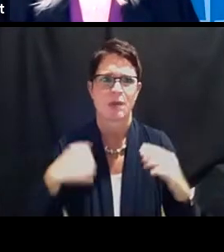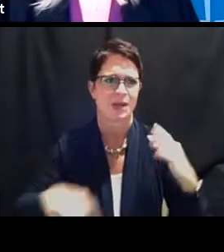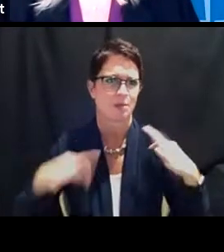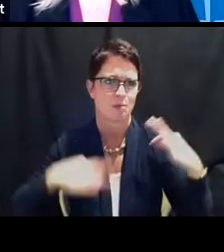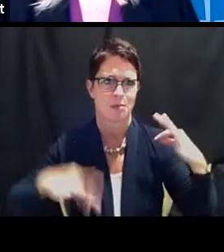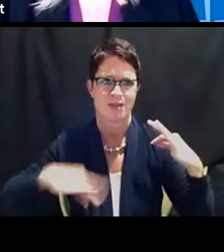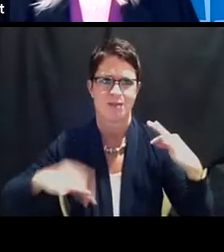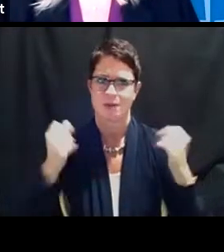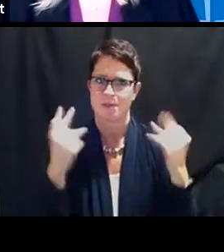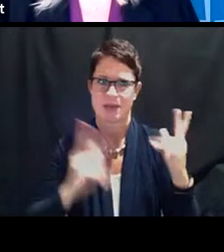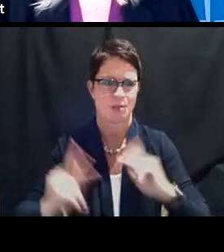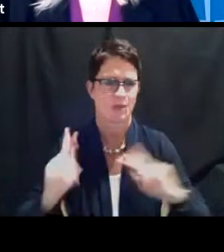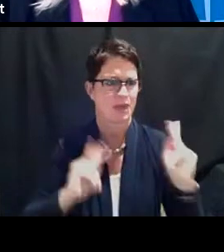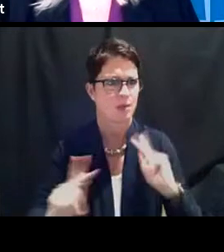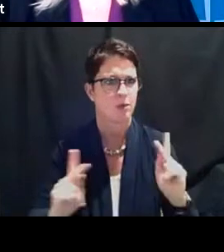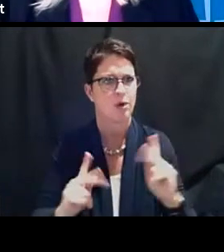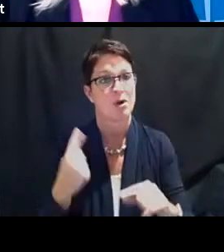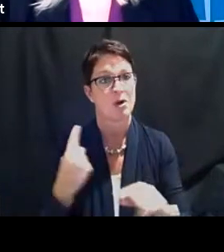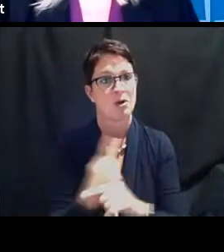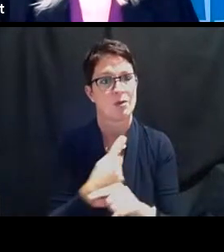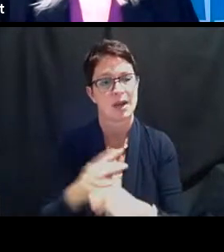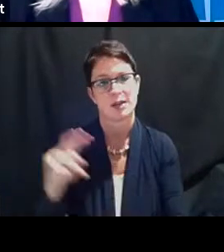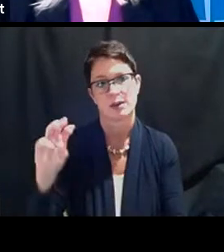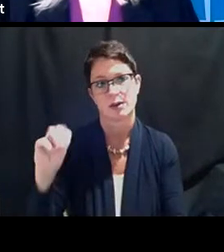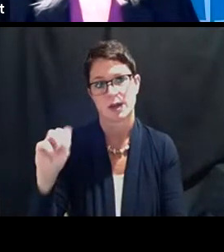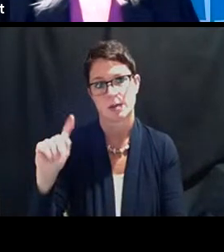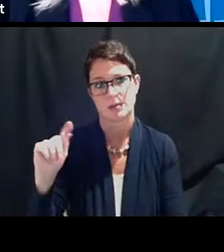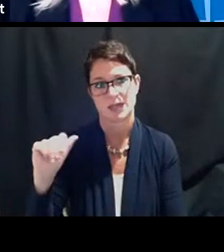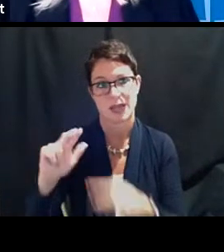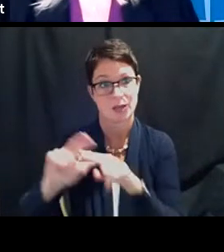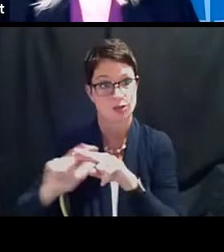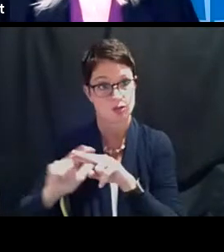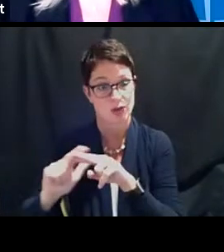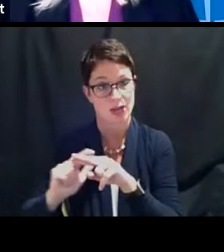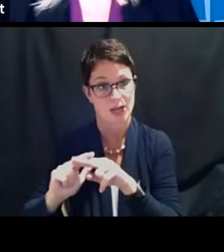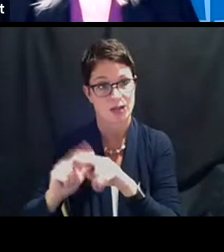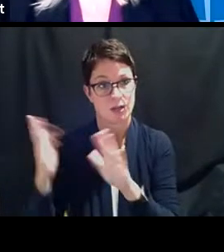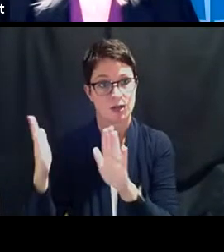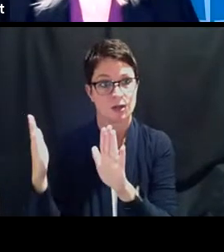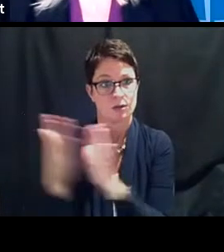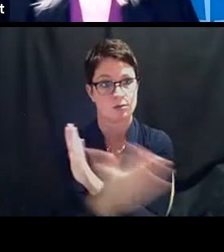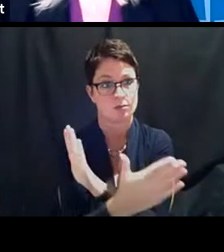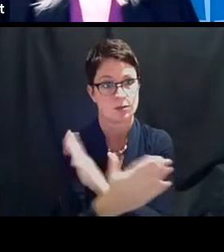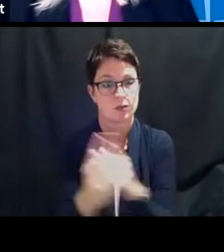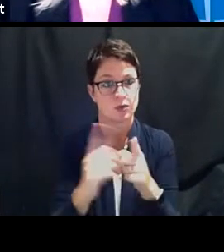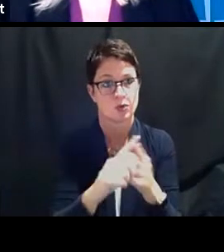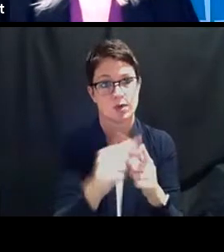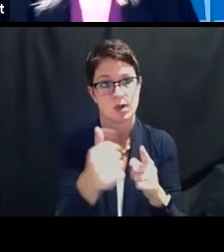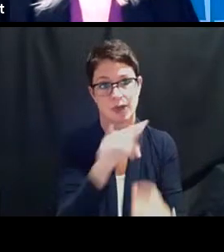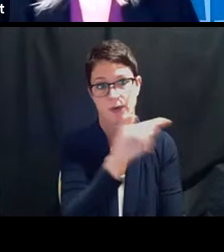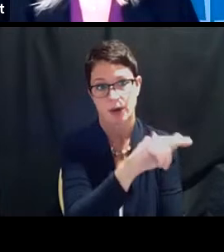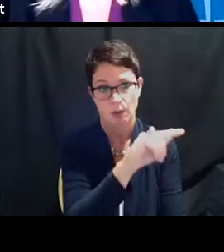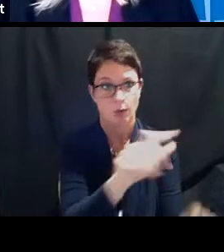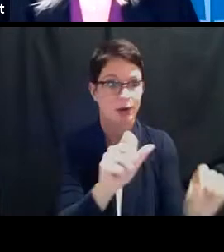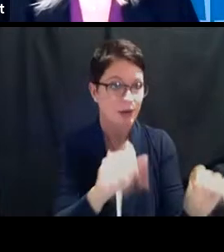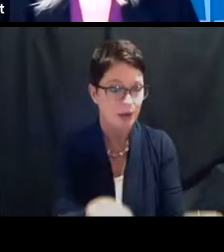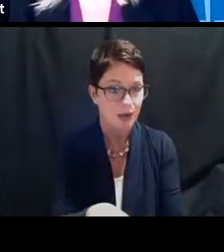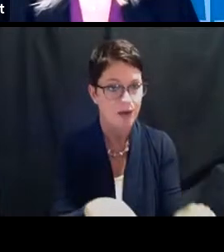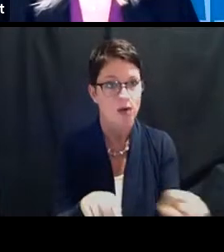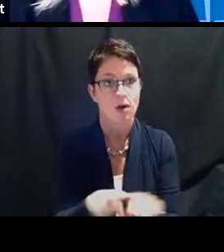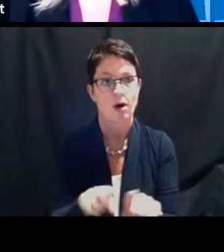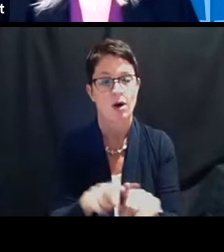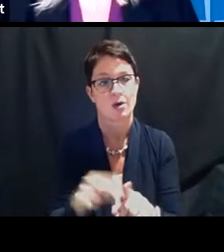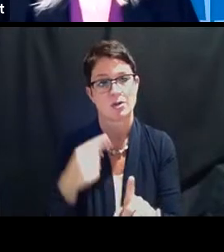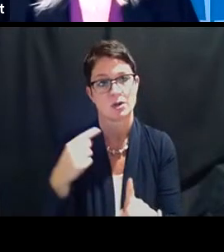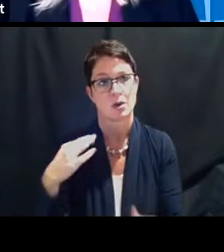lot of people from the regular MTA train and directly into the other airport. It'll also